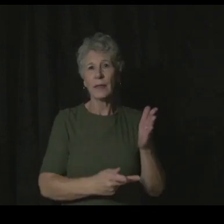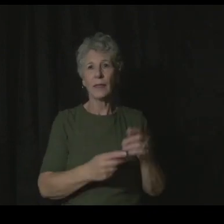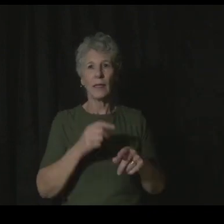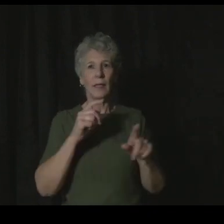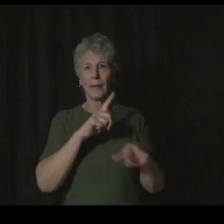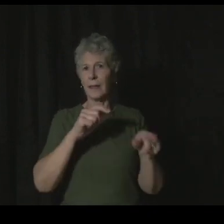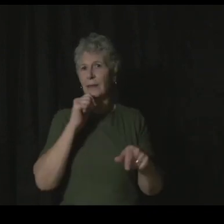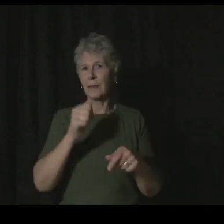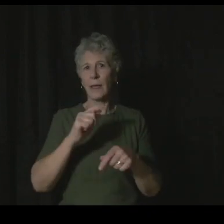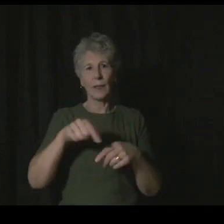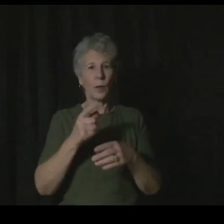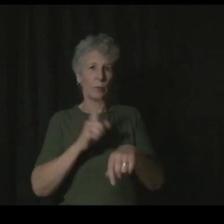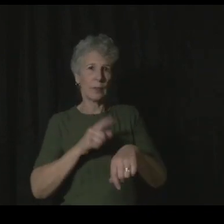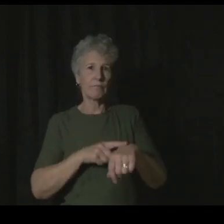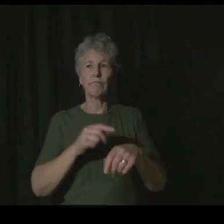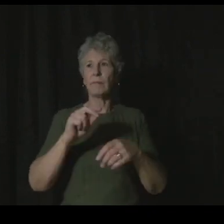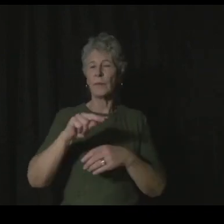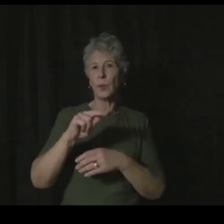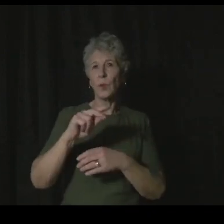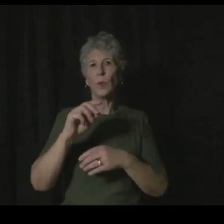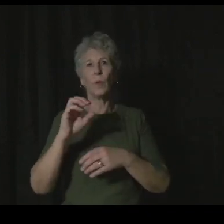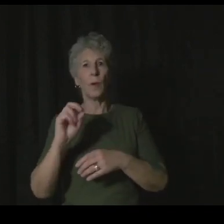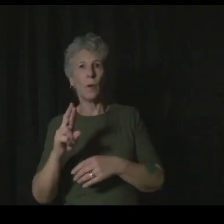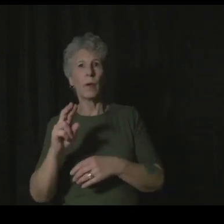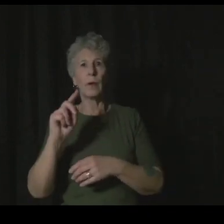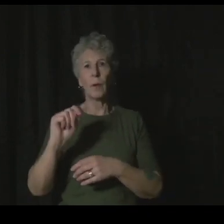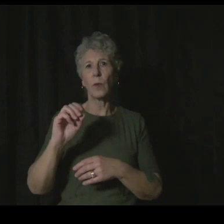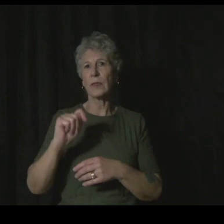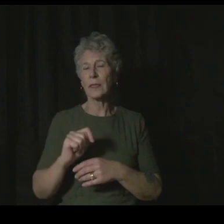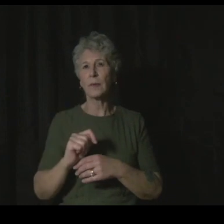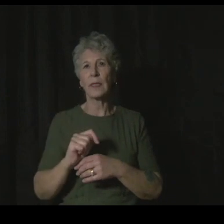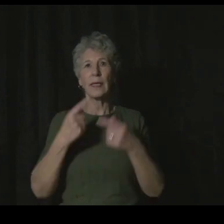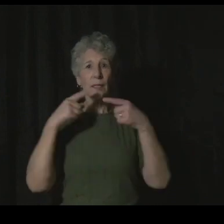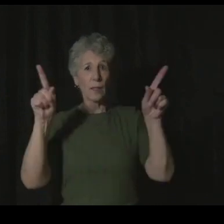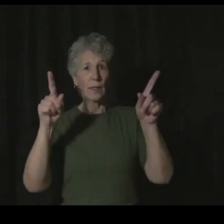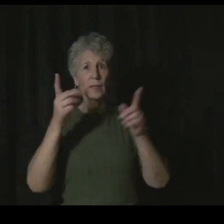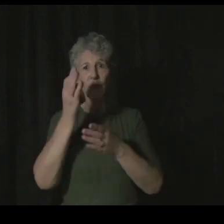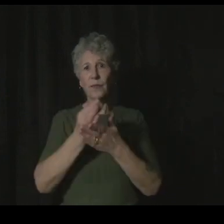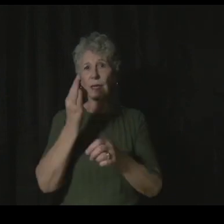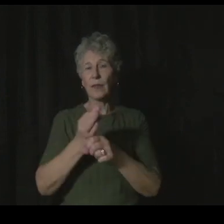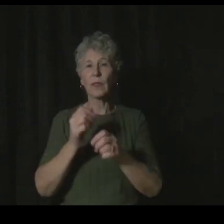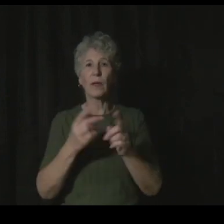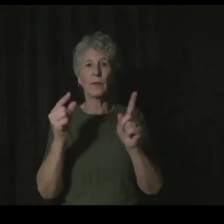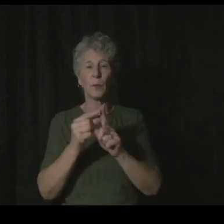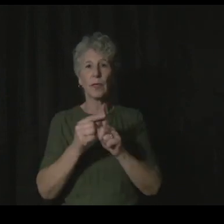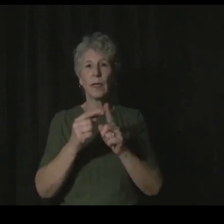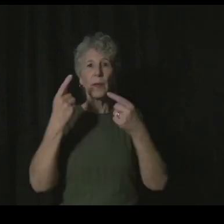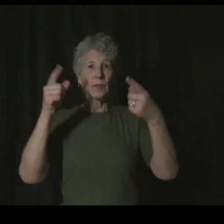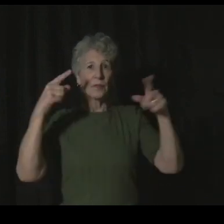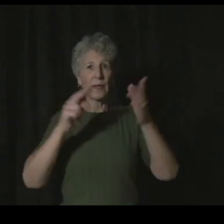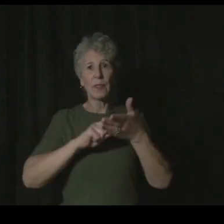time that the New Testament or the Old Testament declares the faithfulness of the word. One of the most famous verses